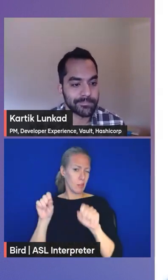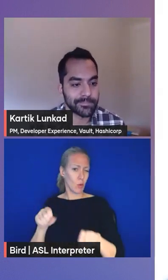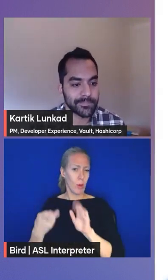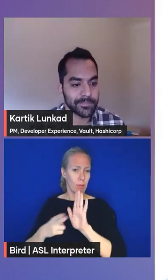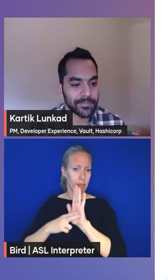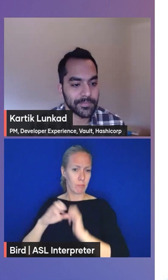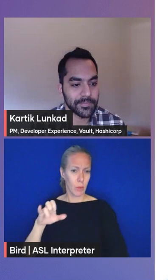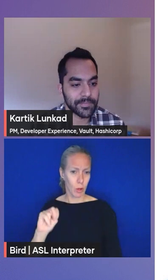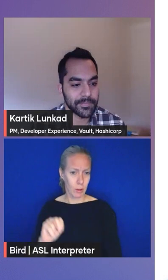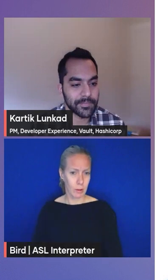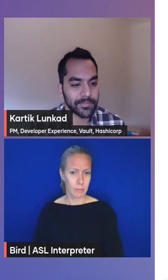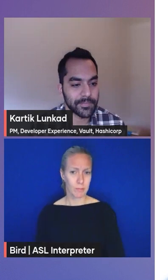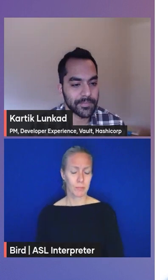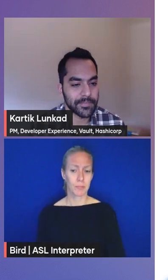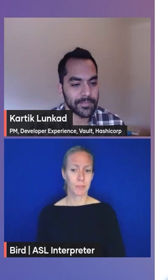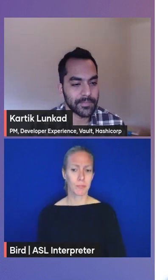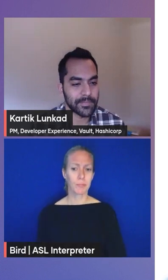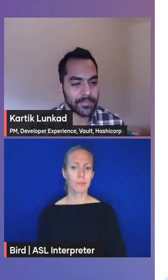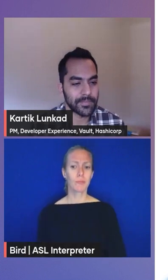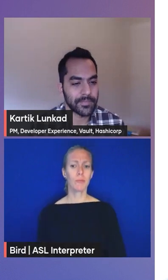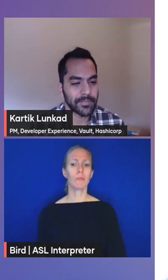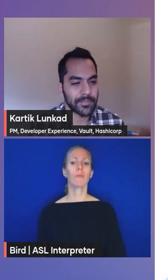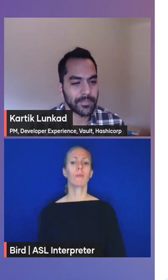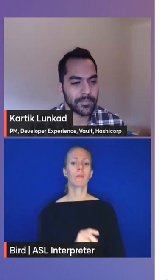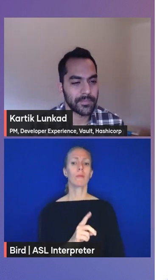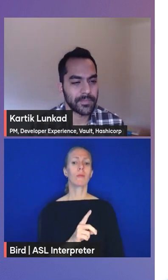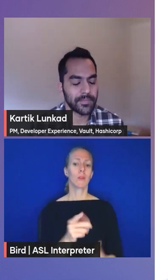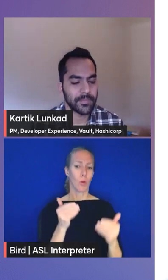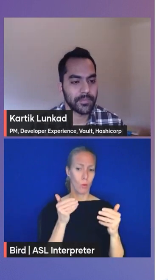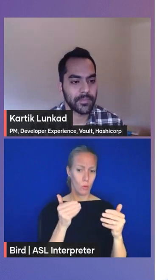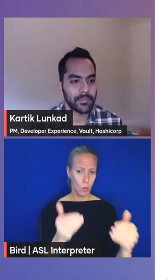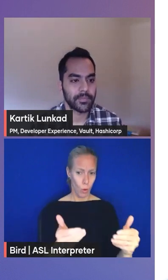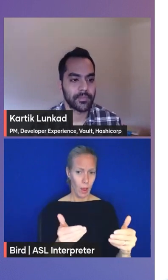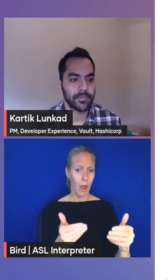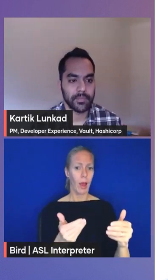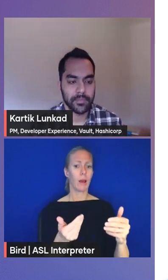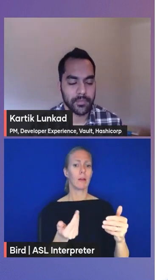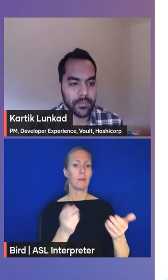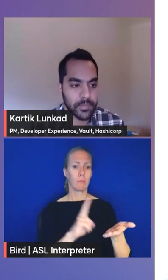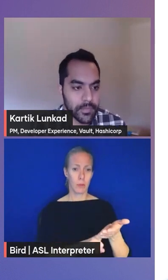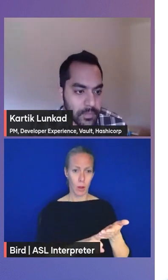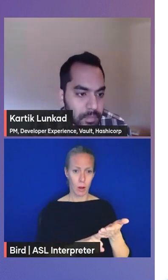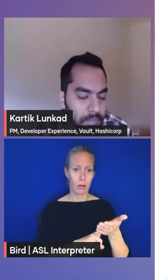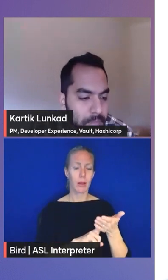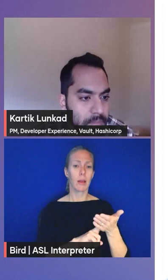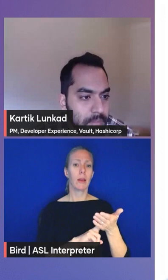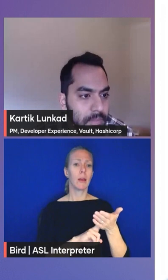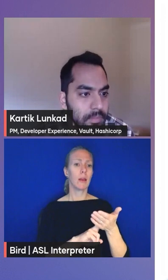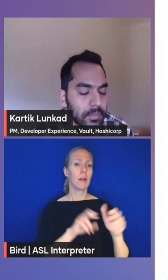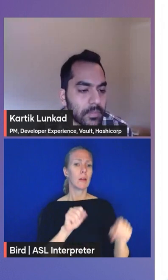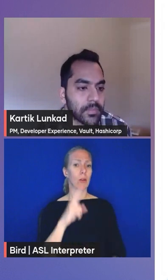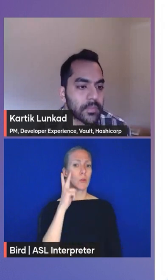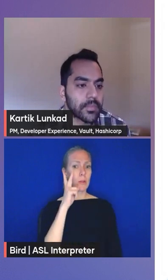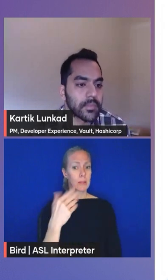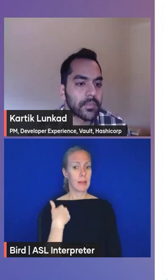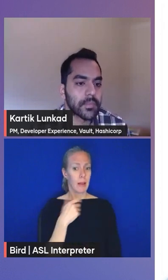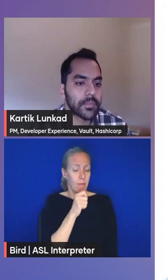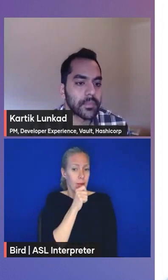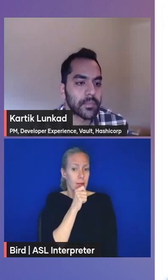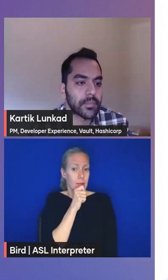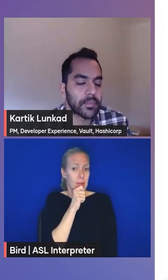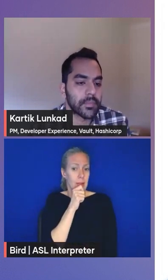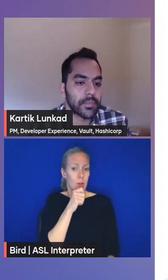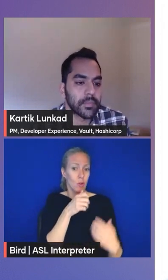Open the Vault cluster URL and log in. I can see I have a secret engine enabled. I can